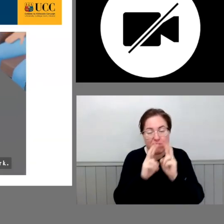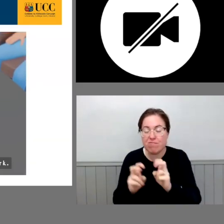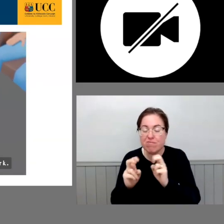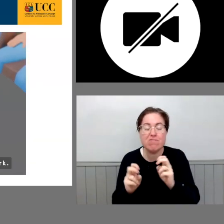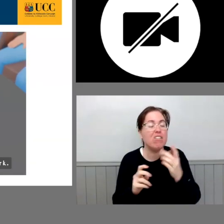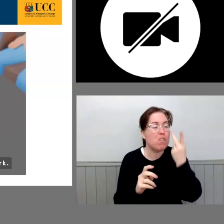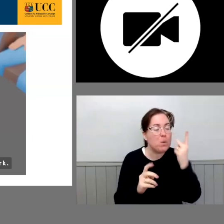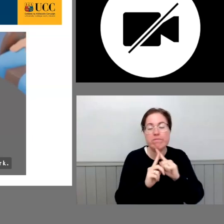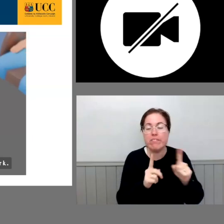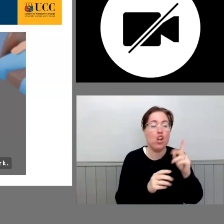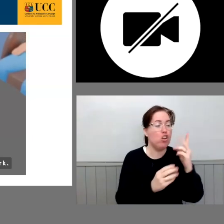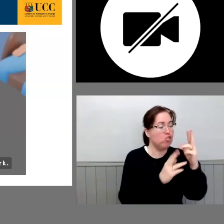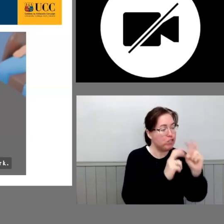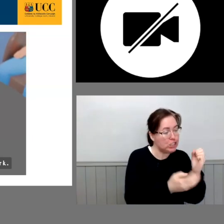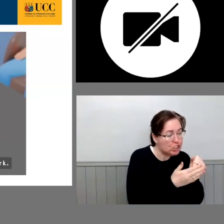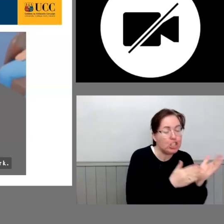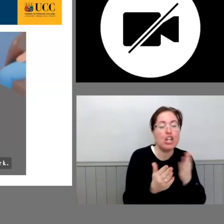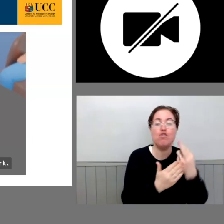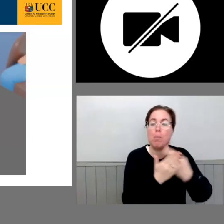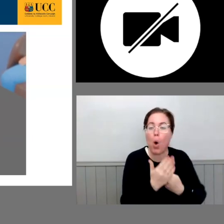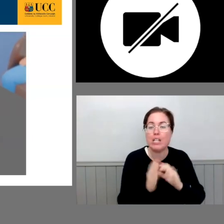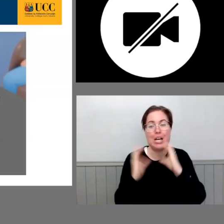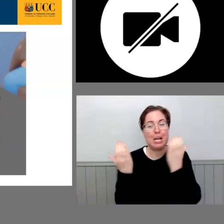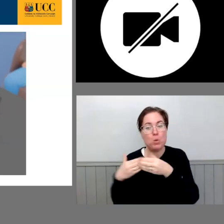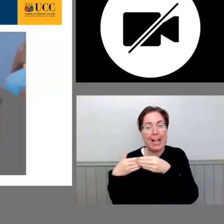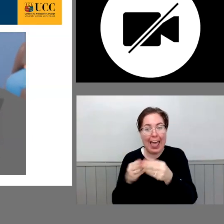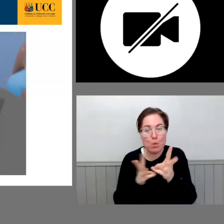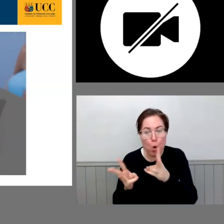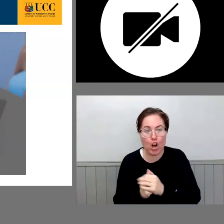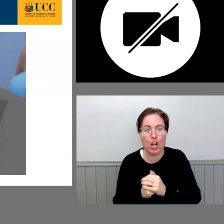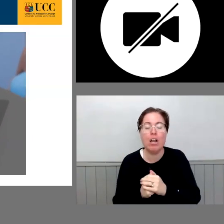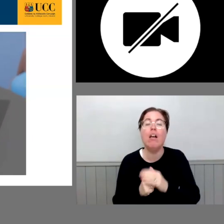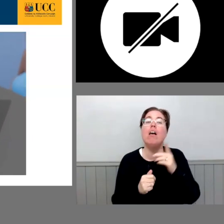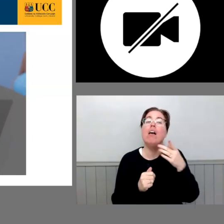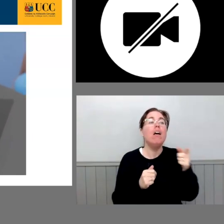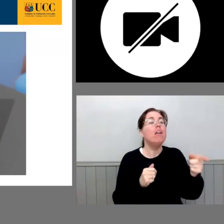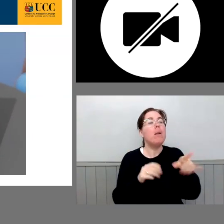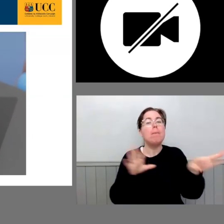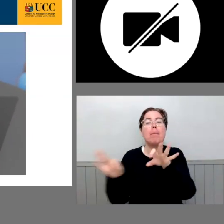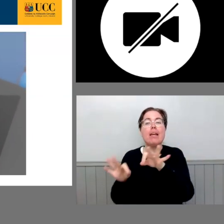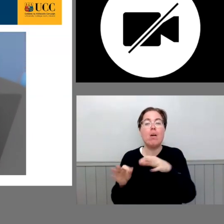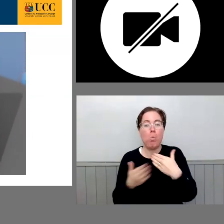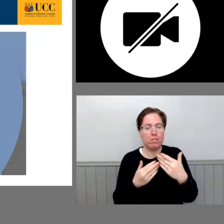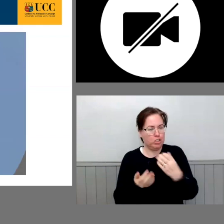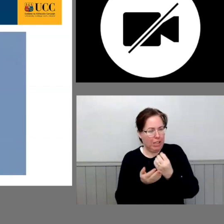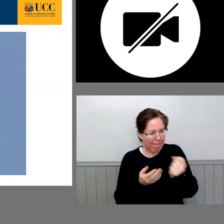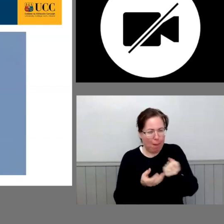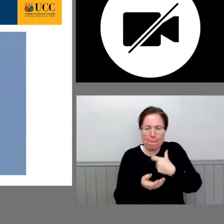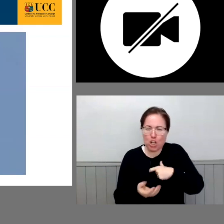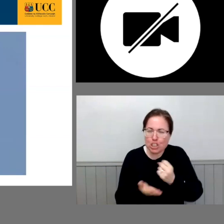studies, reports, and community-led work. We included studies that used personal stories,